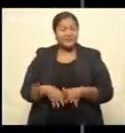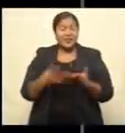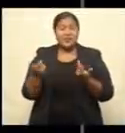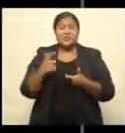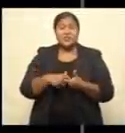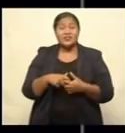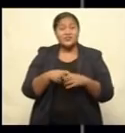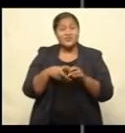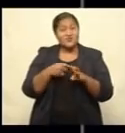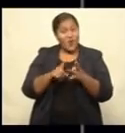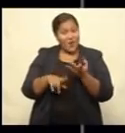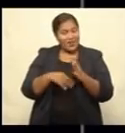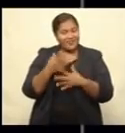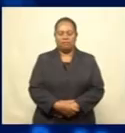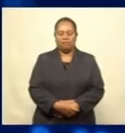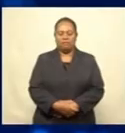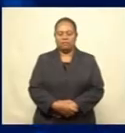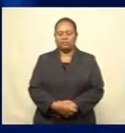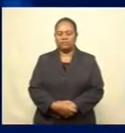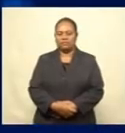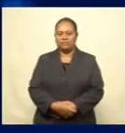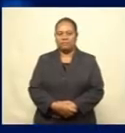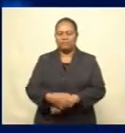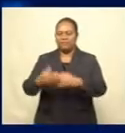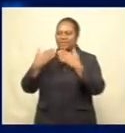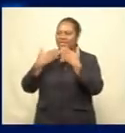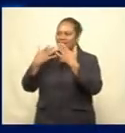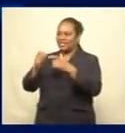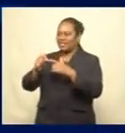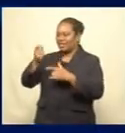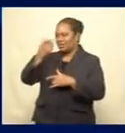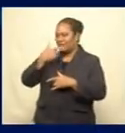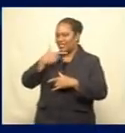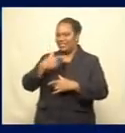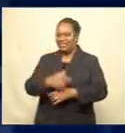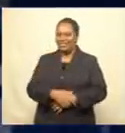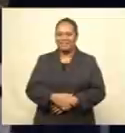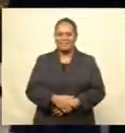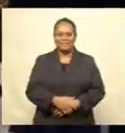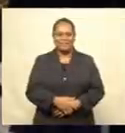Koroi for tonight's business report. Thanks, Edwin. Coming up,